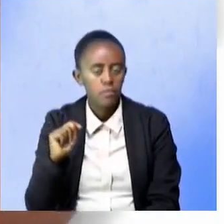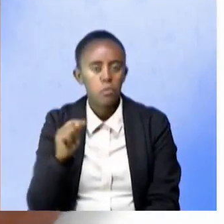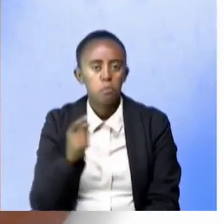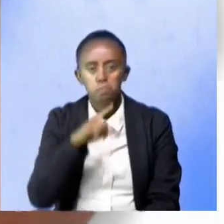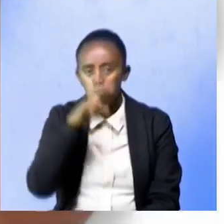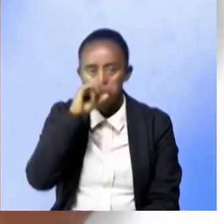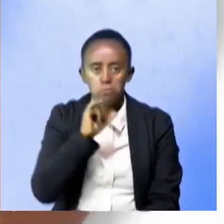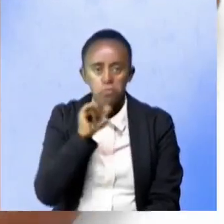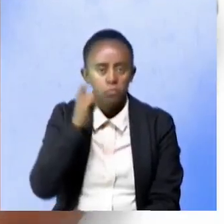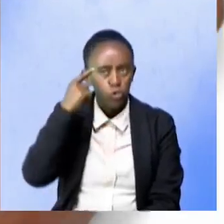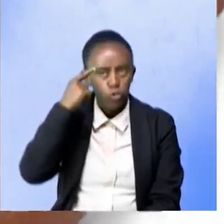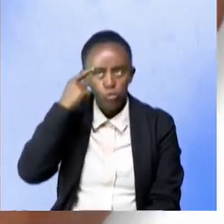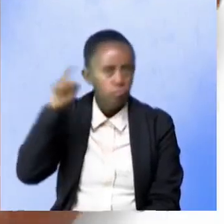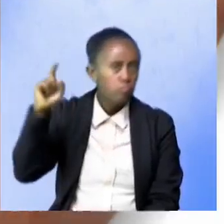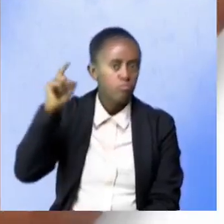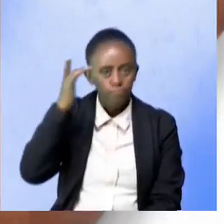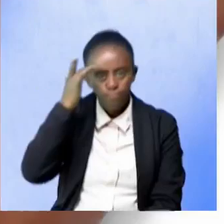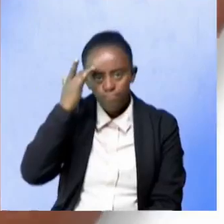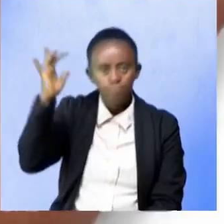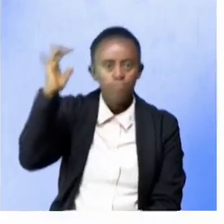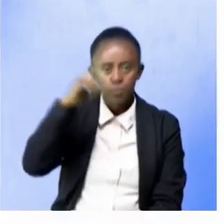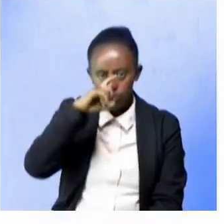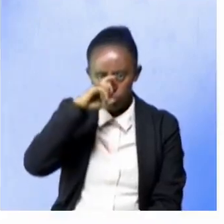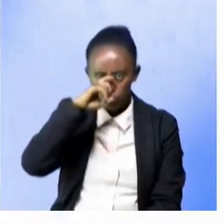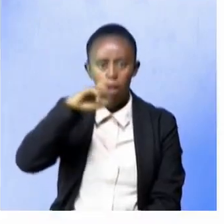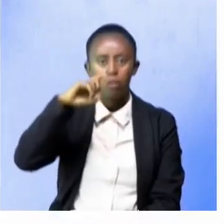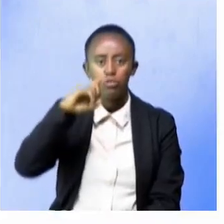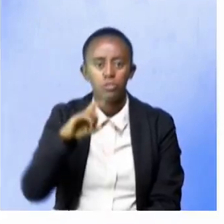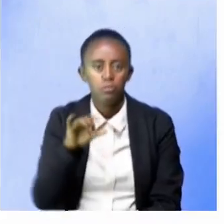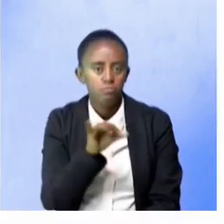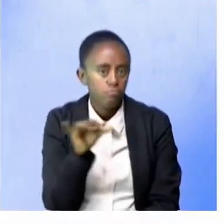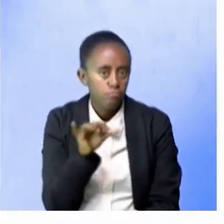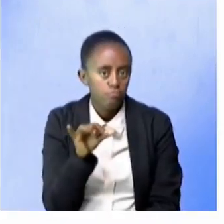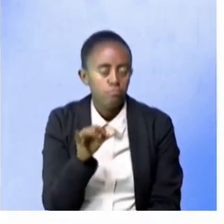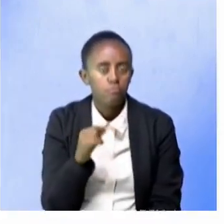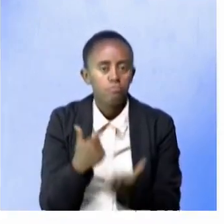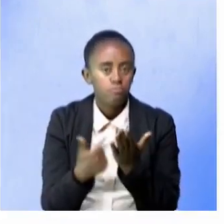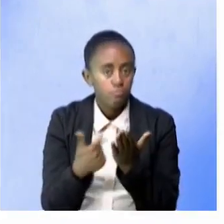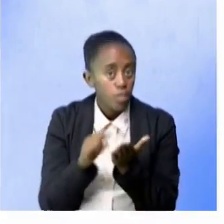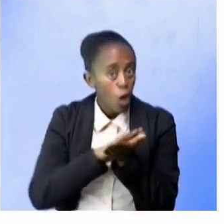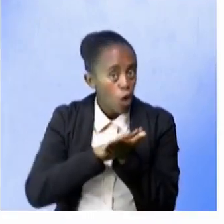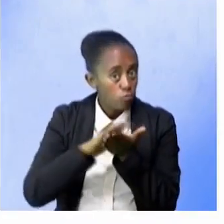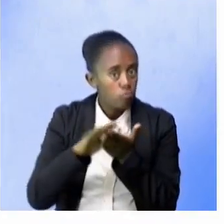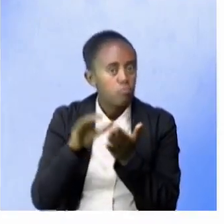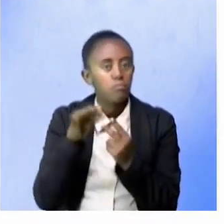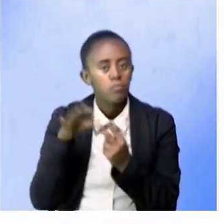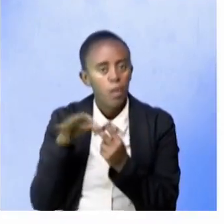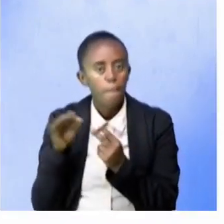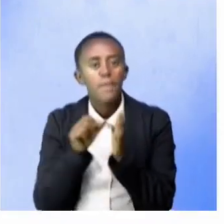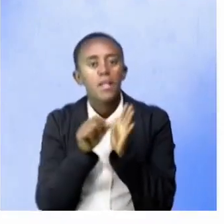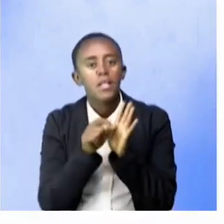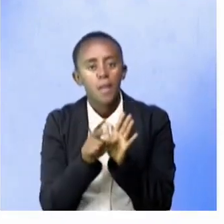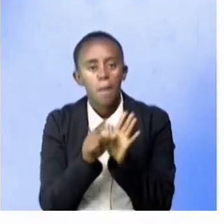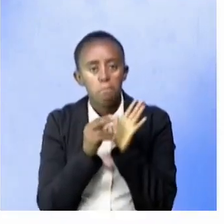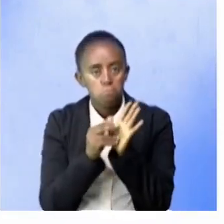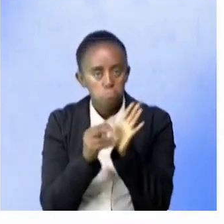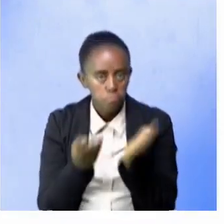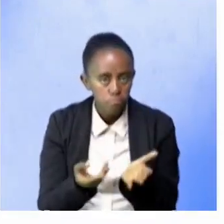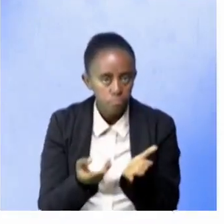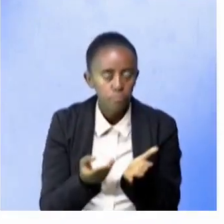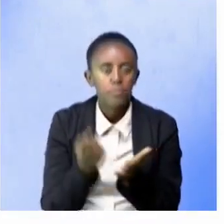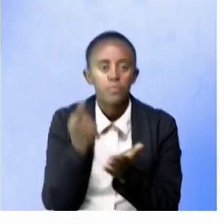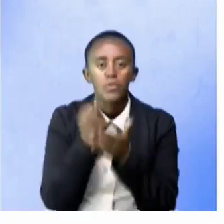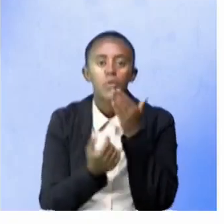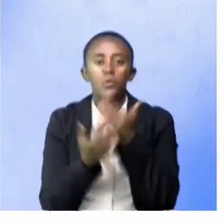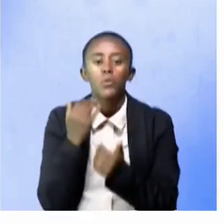Intelligent or clever, etc. These are some sample examples that talk